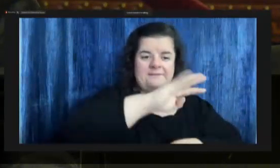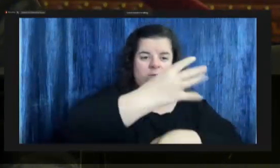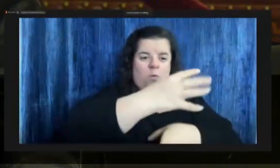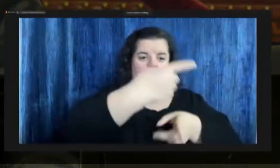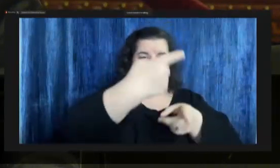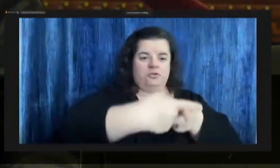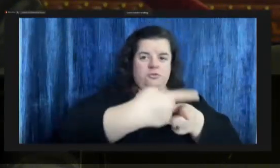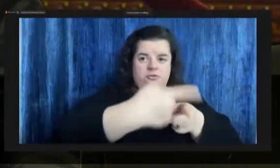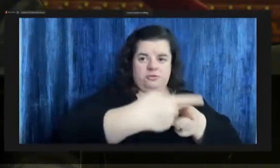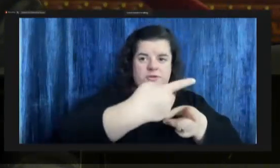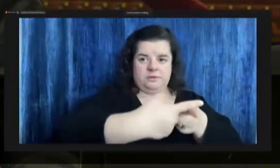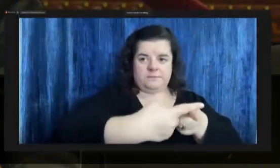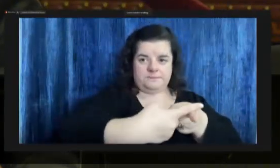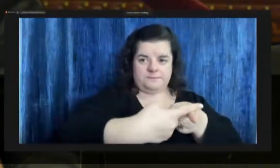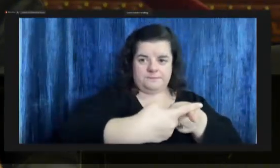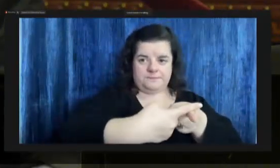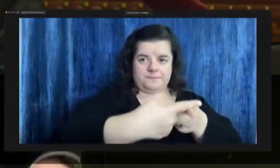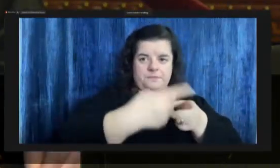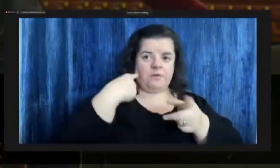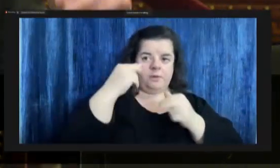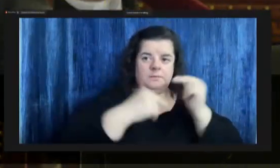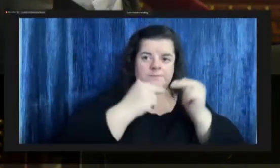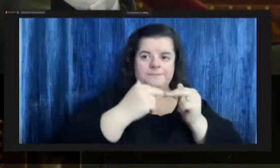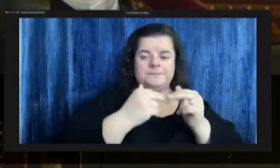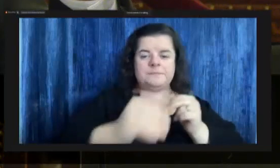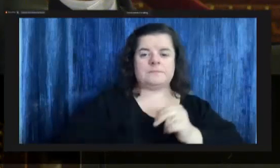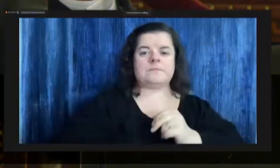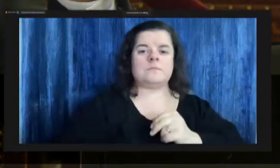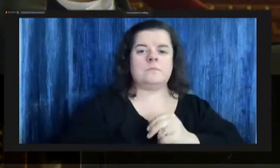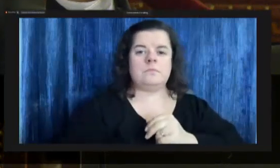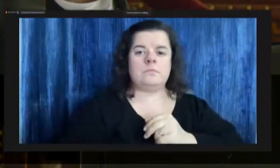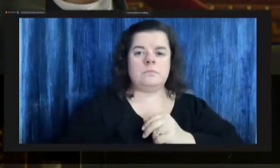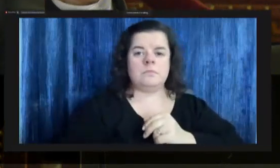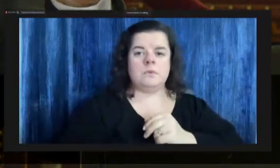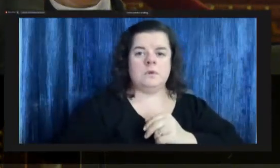side of the building. And